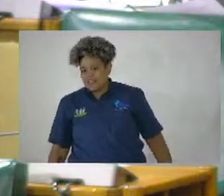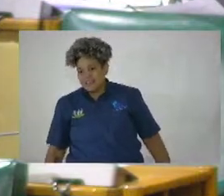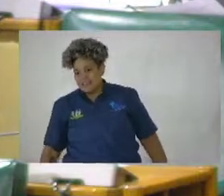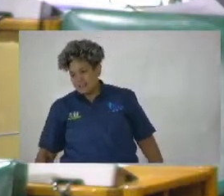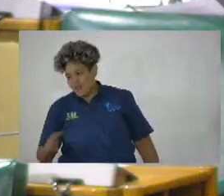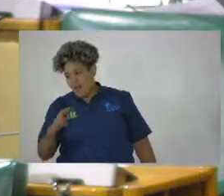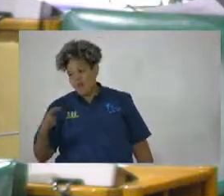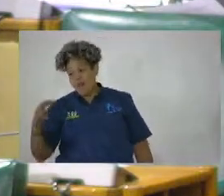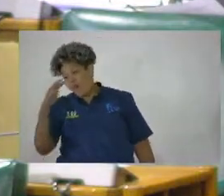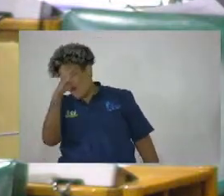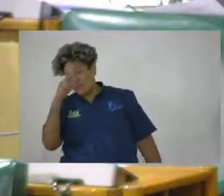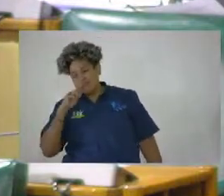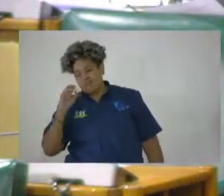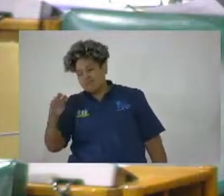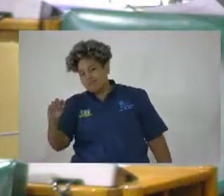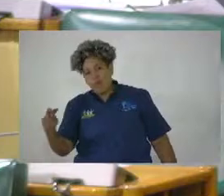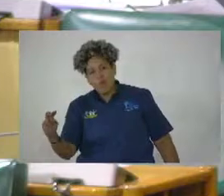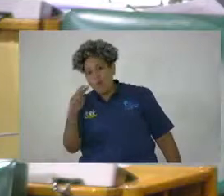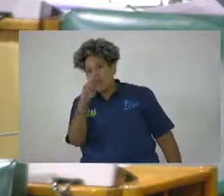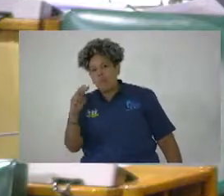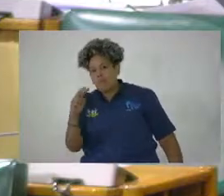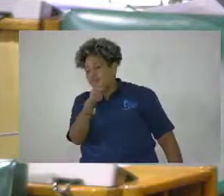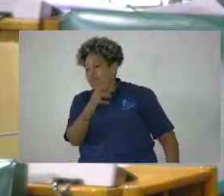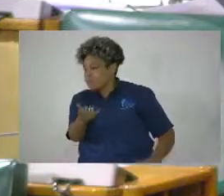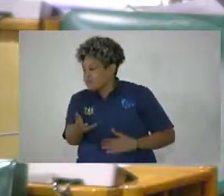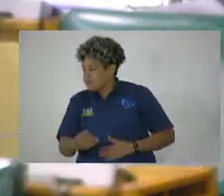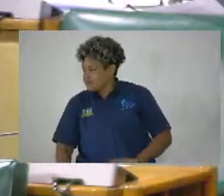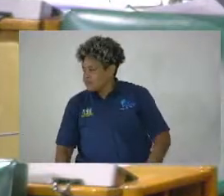Now, Mr. Speaker,